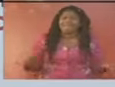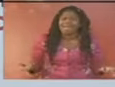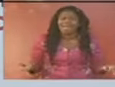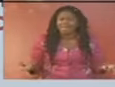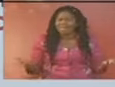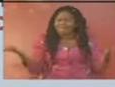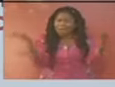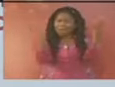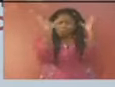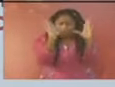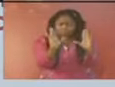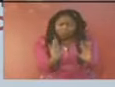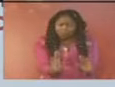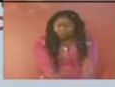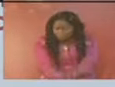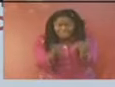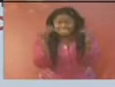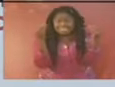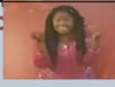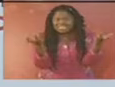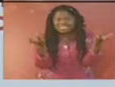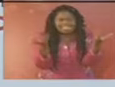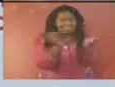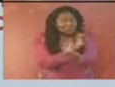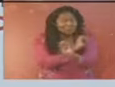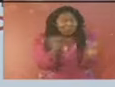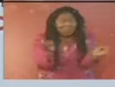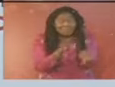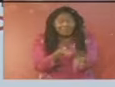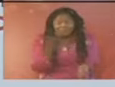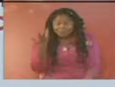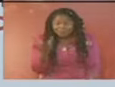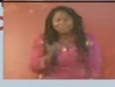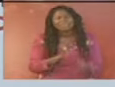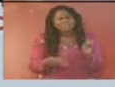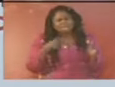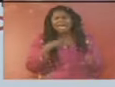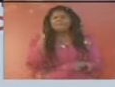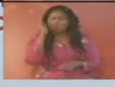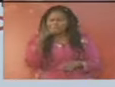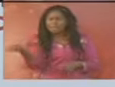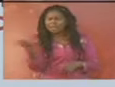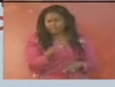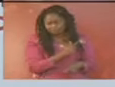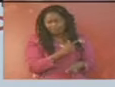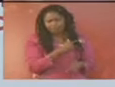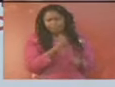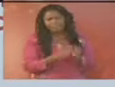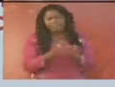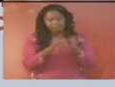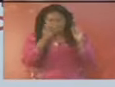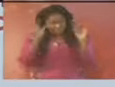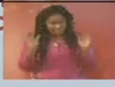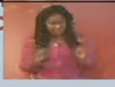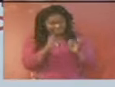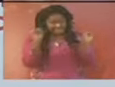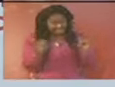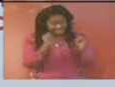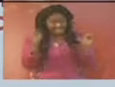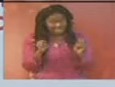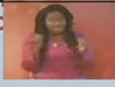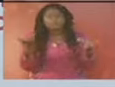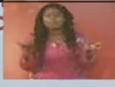taken up. So I will be here generally every Saturday unless there is something urgent